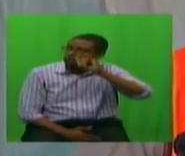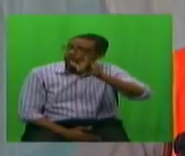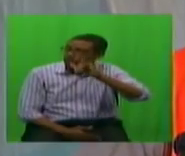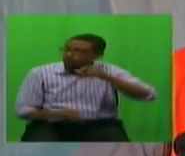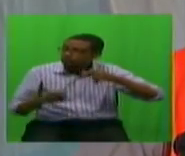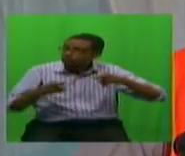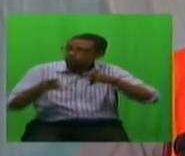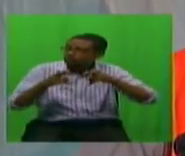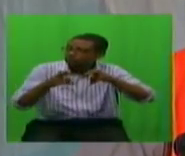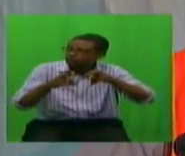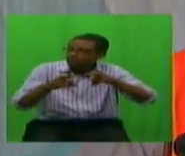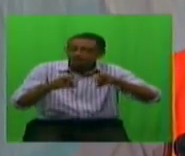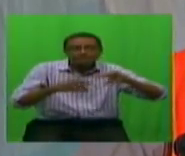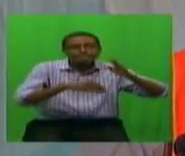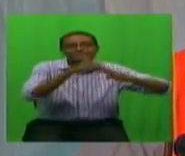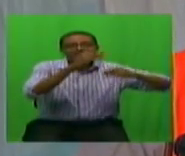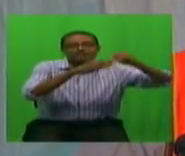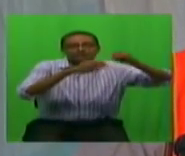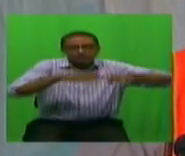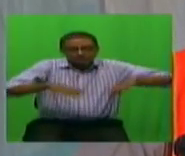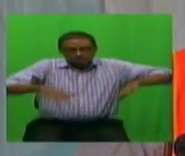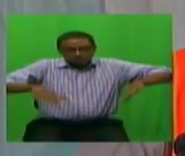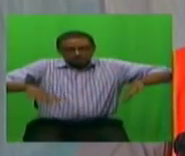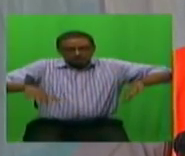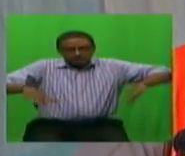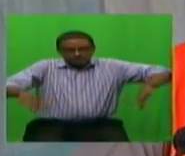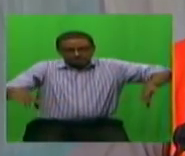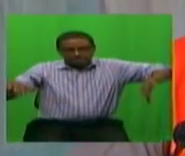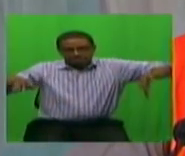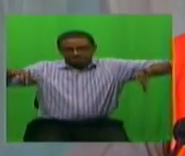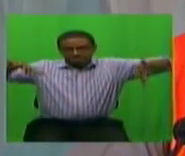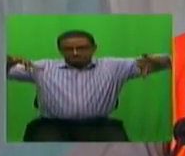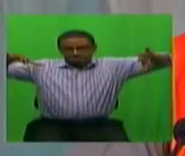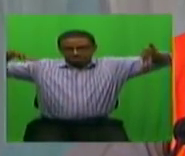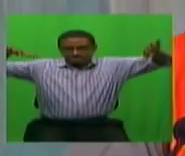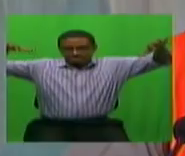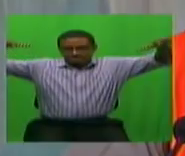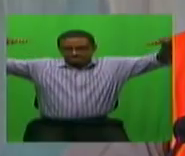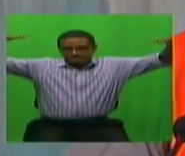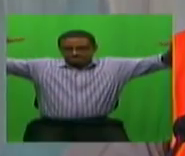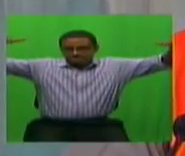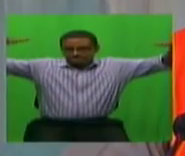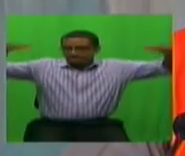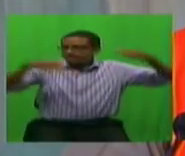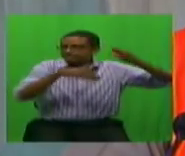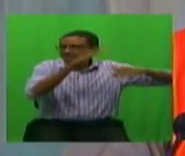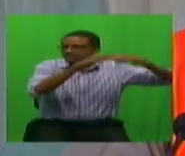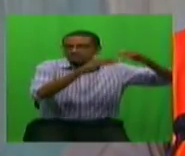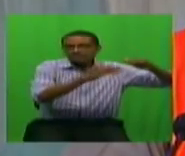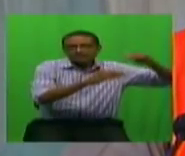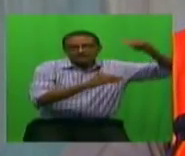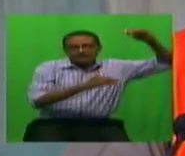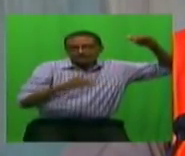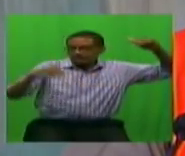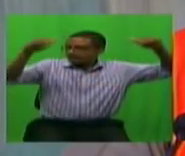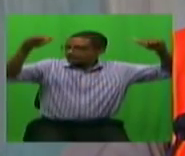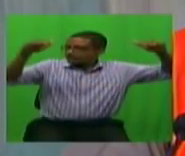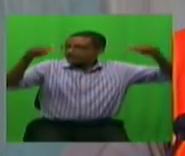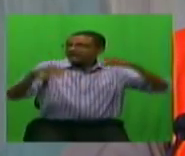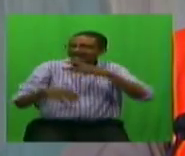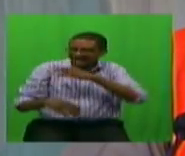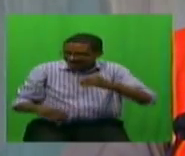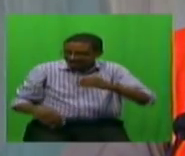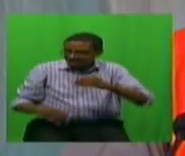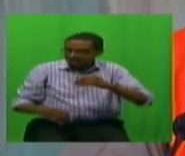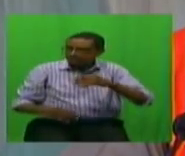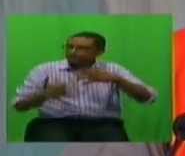rebuilding of the banks and the pumps. So that is a program that is ongoing. The tender is out,